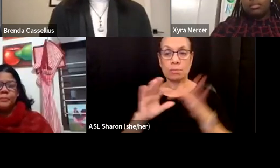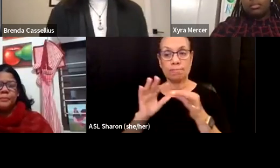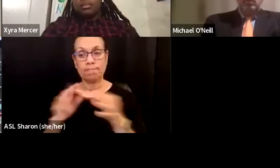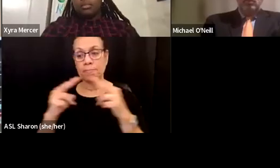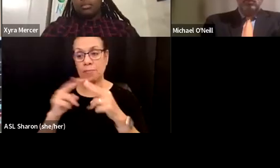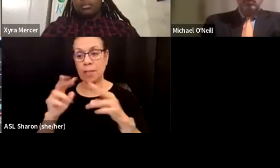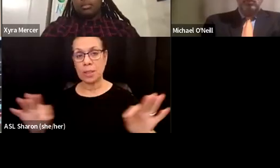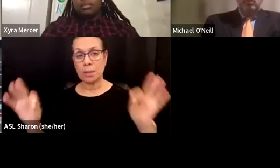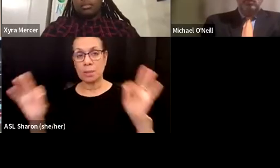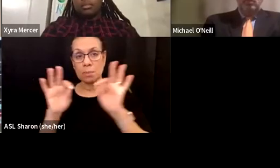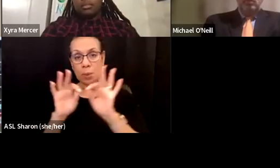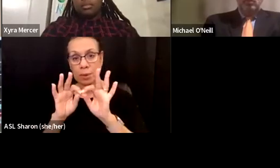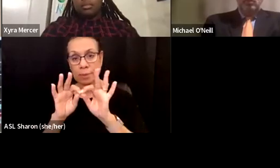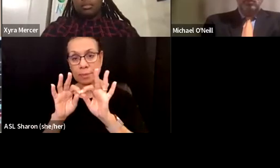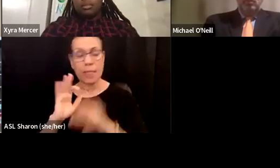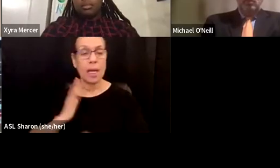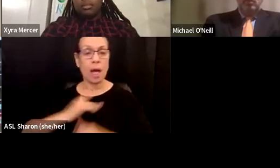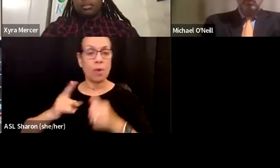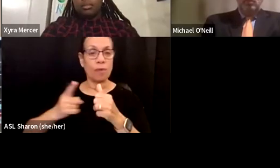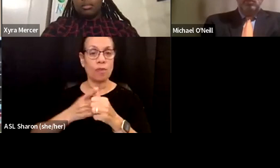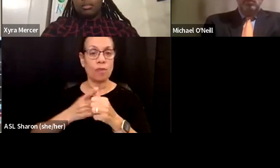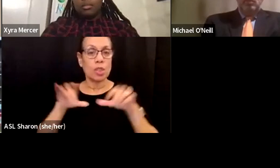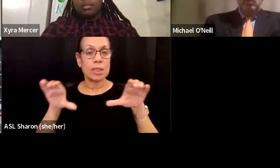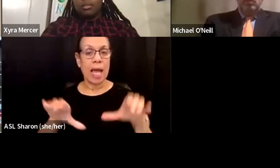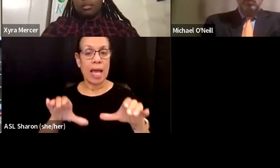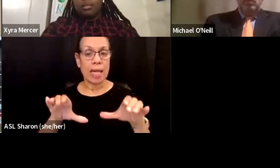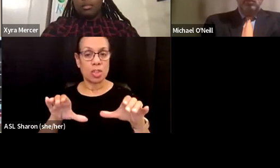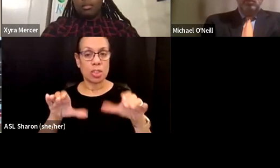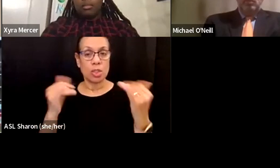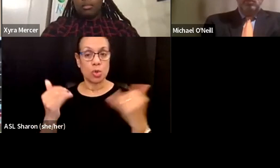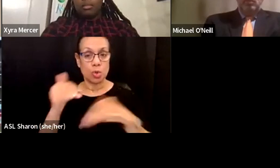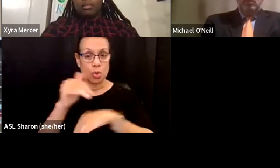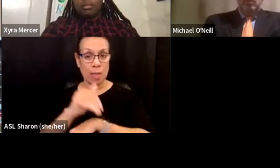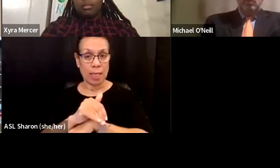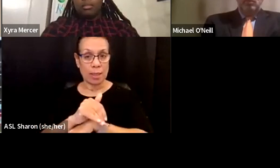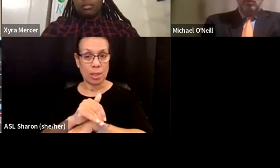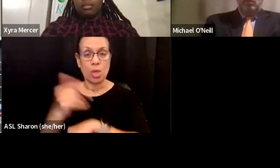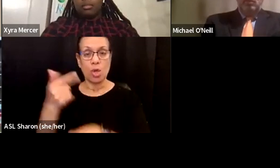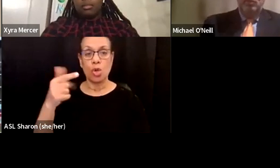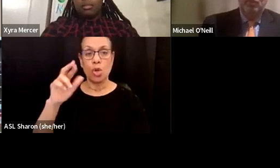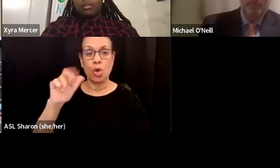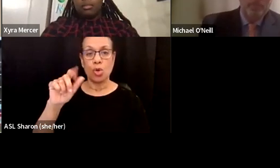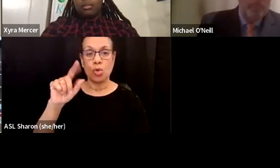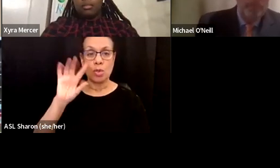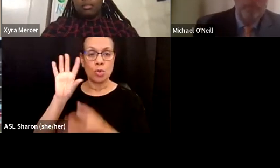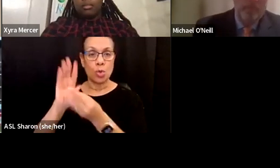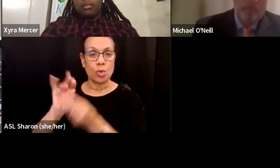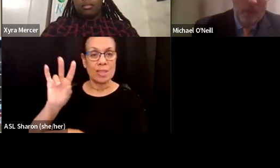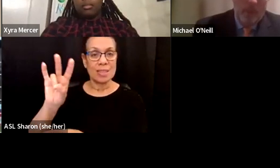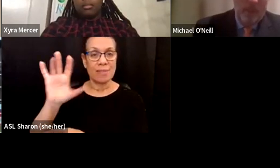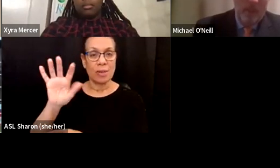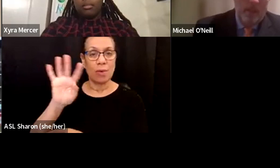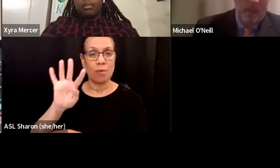us our first action item this evening is grants for approval totaling 741